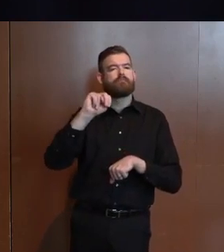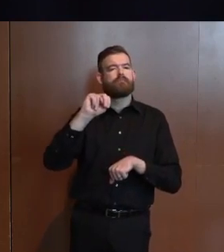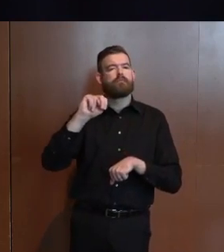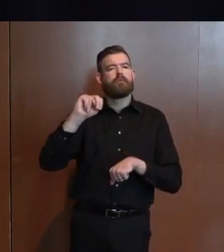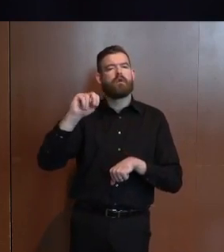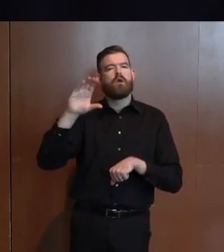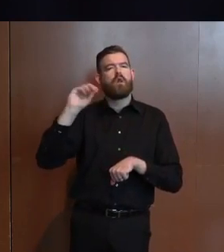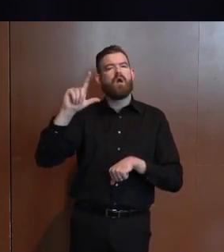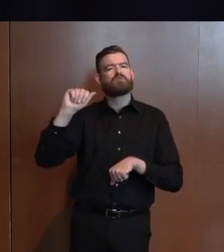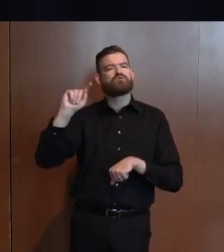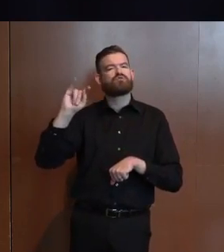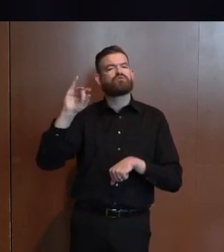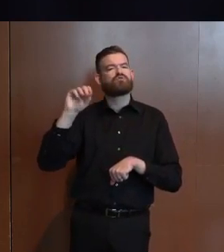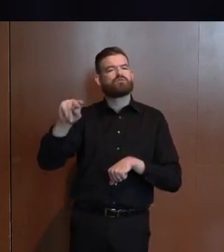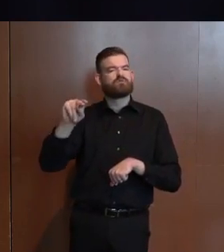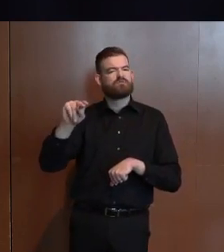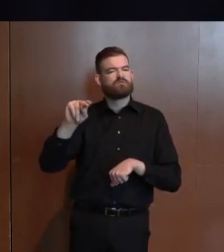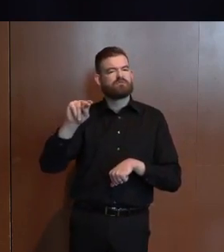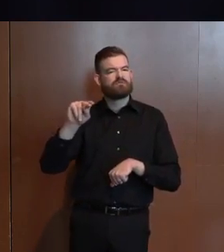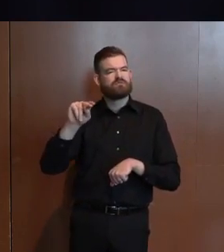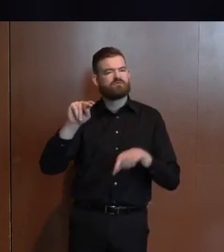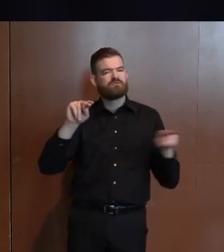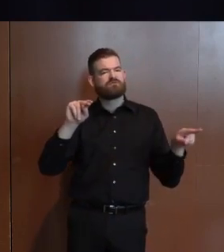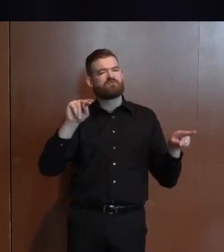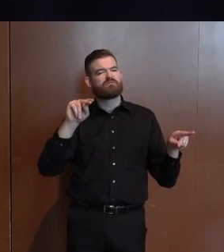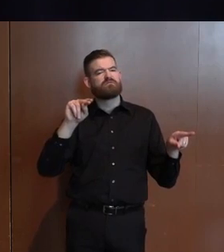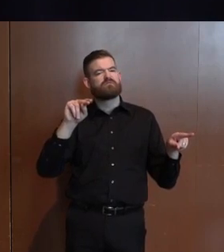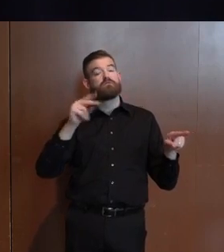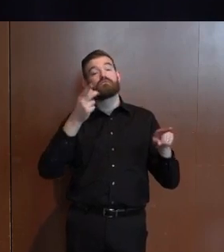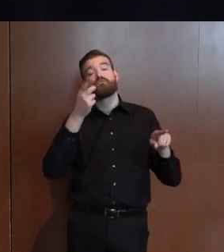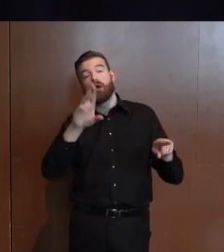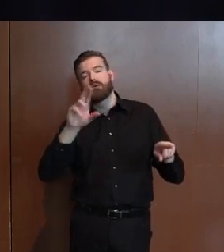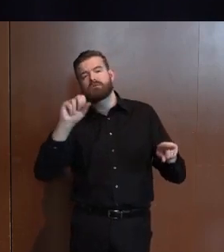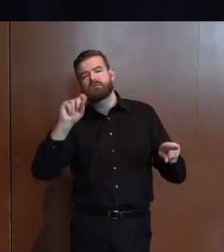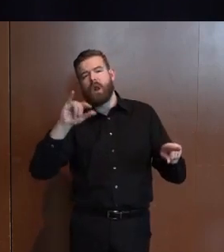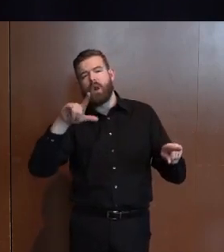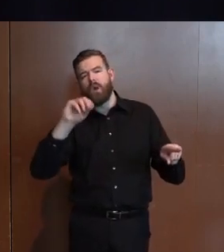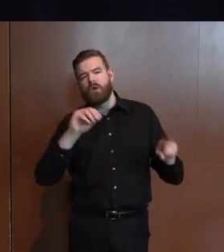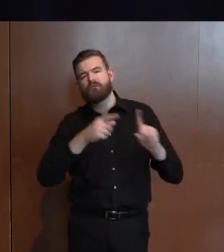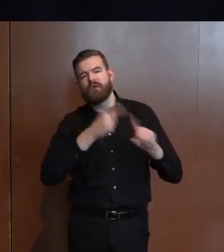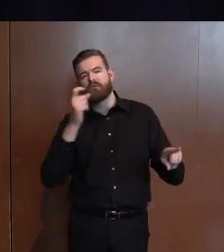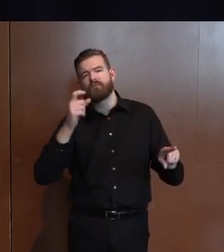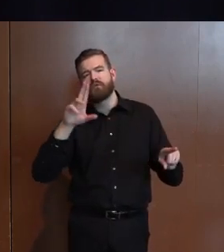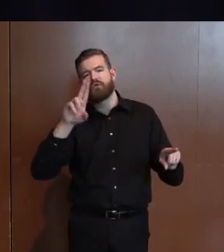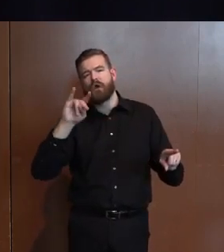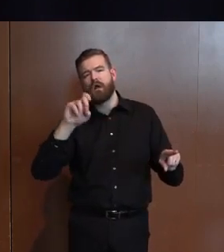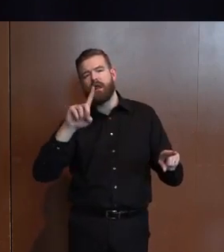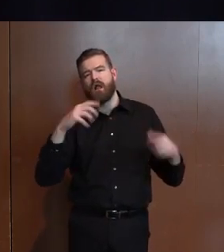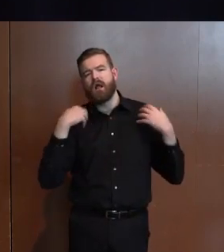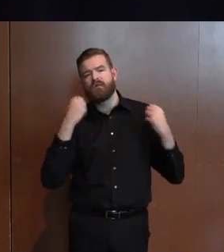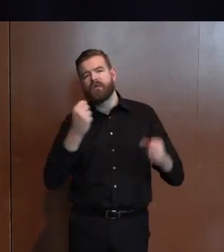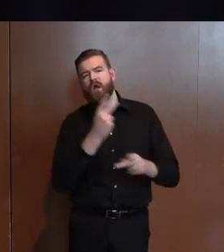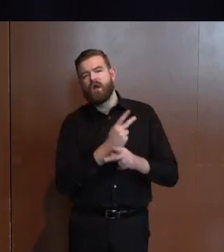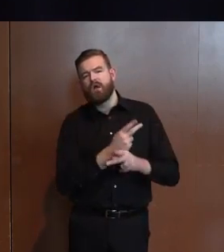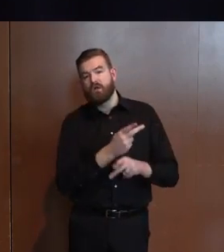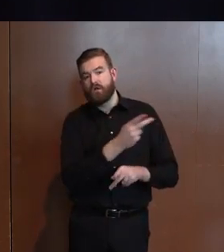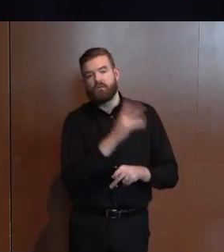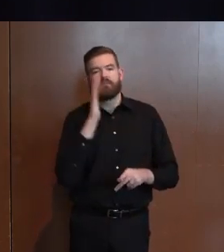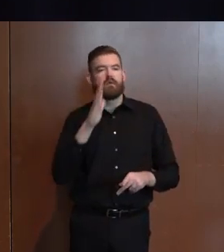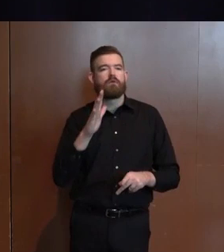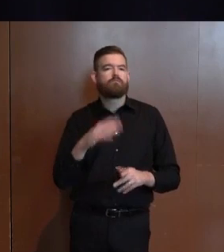loan to the state of New Jersey from United Healthcare. They will be leading our alternative care